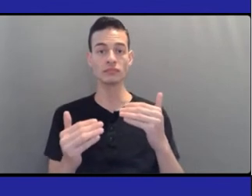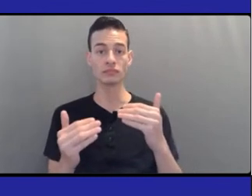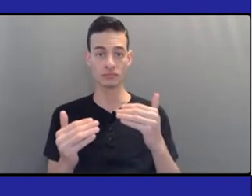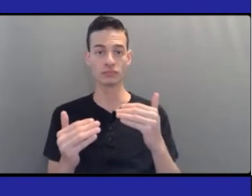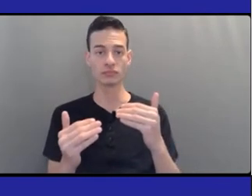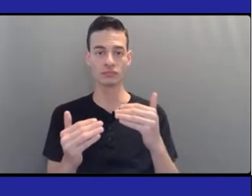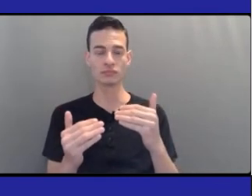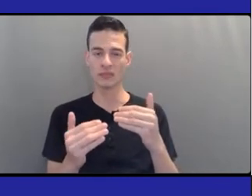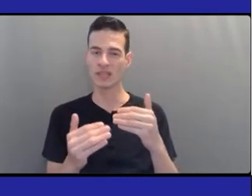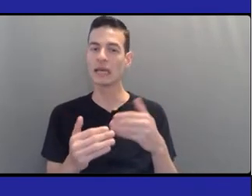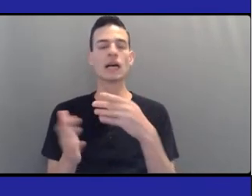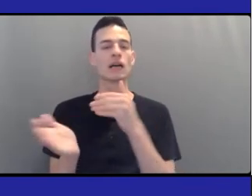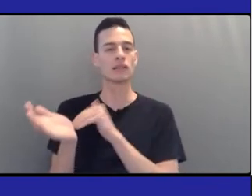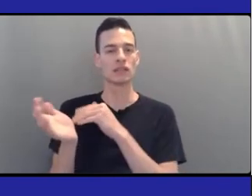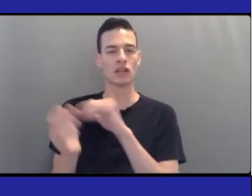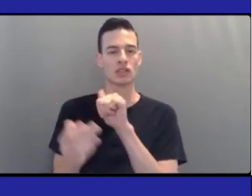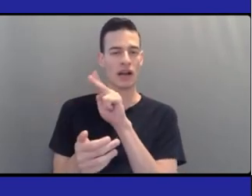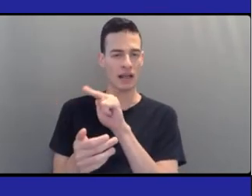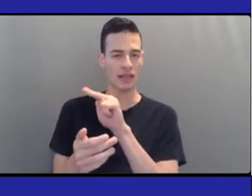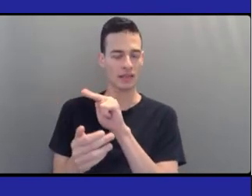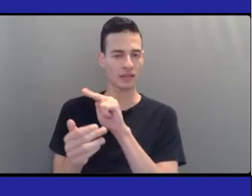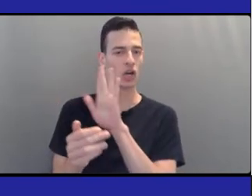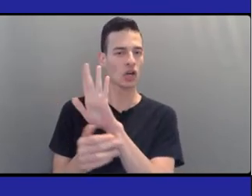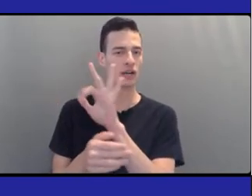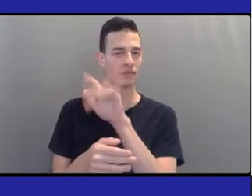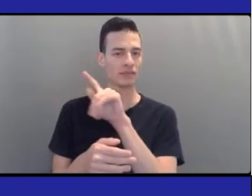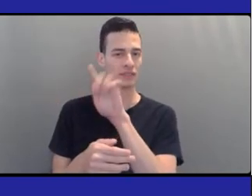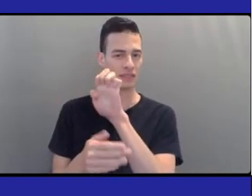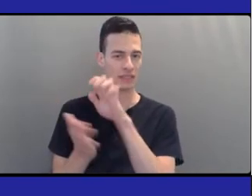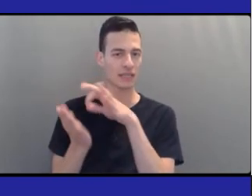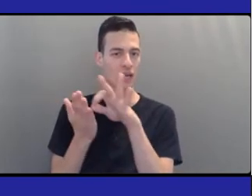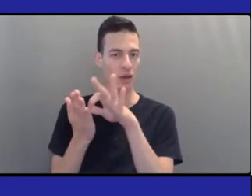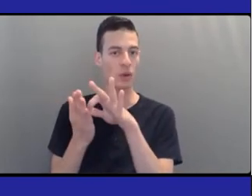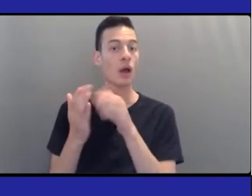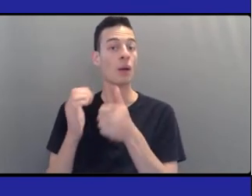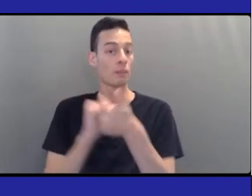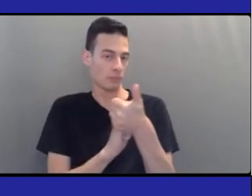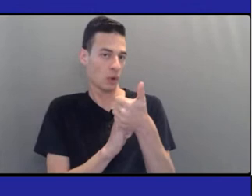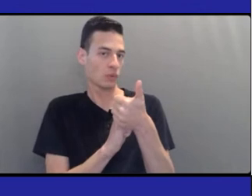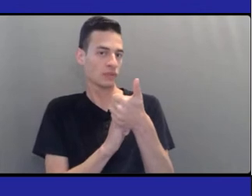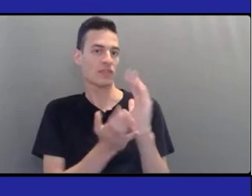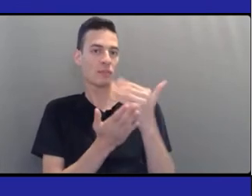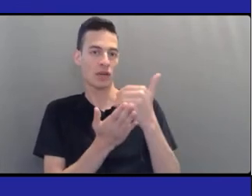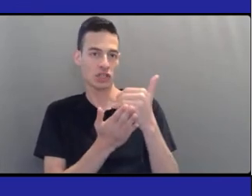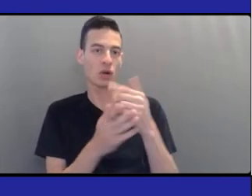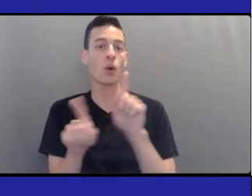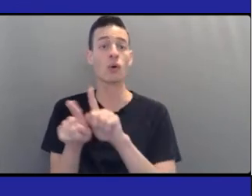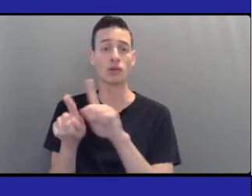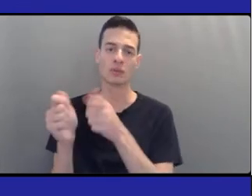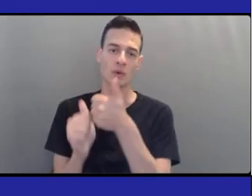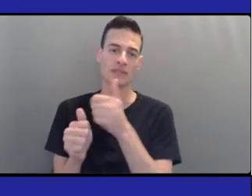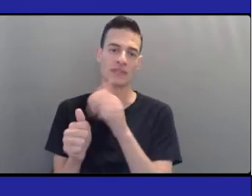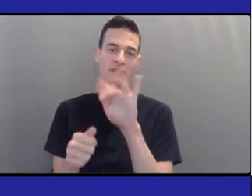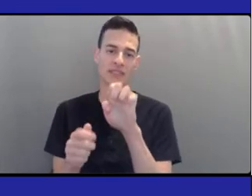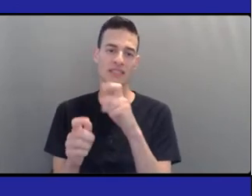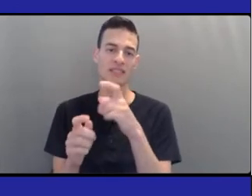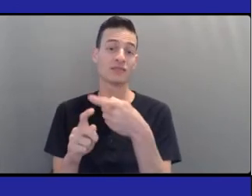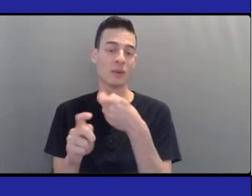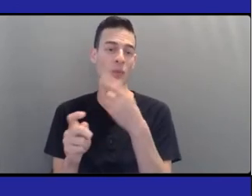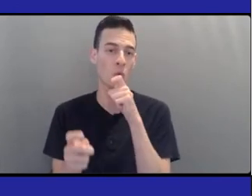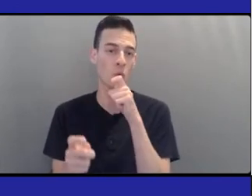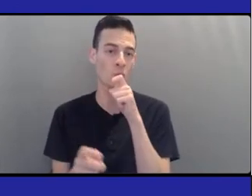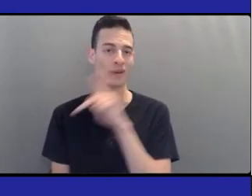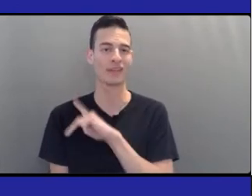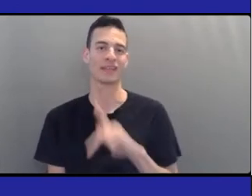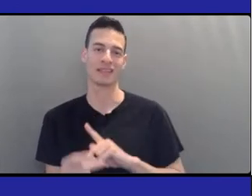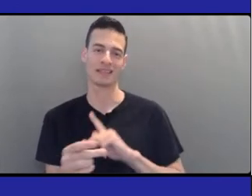Allen referenced, the majority of the FTEs and therefore the majority of the budget authority is at Kings County, with the balance of that at